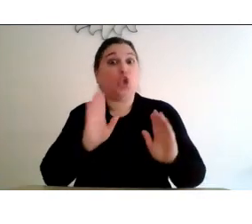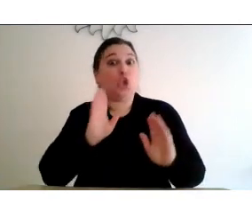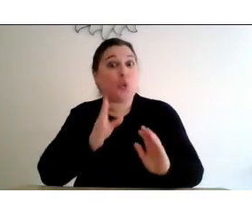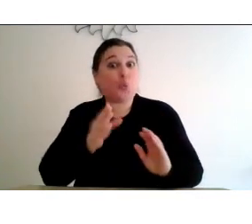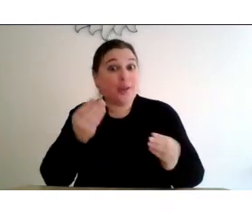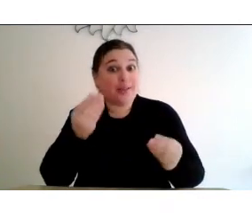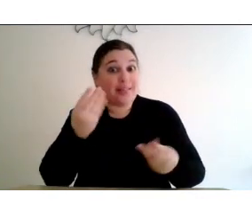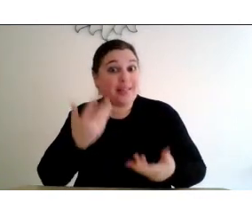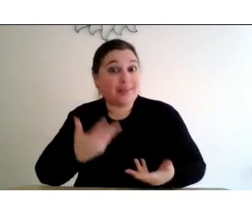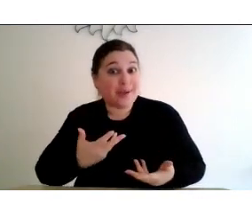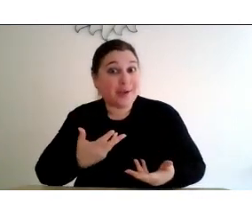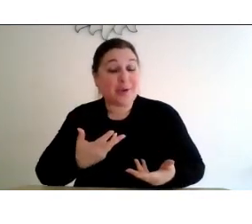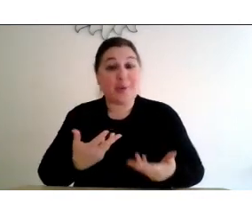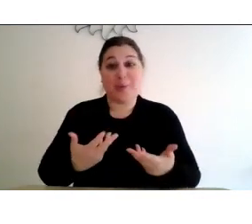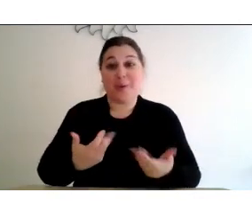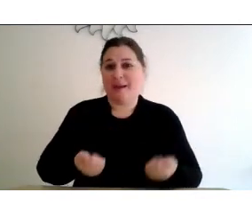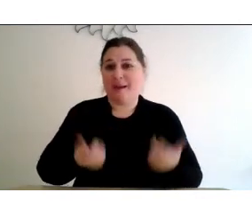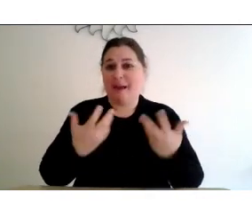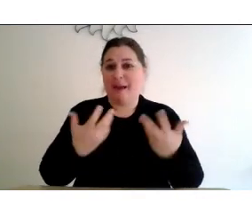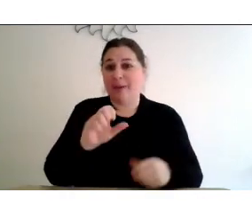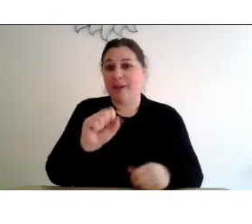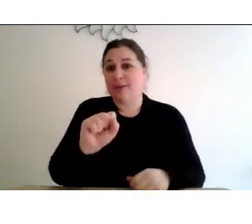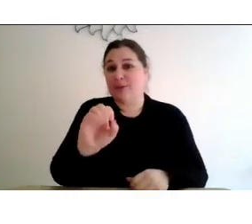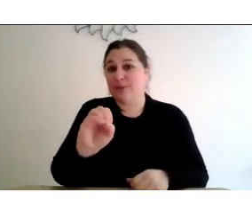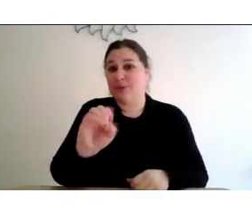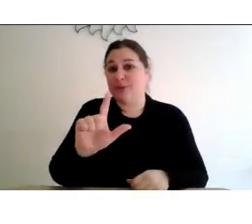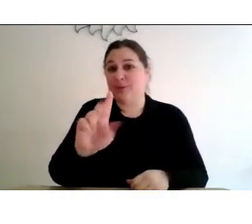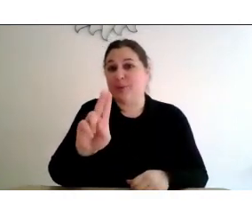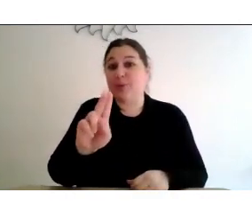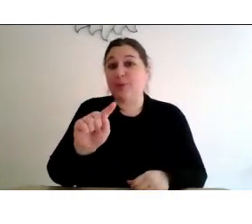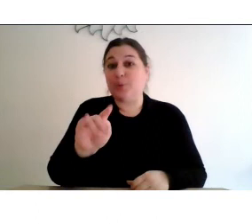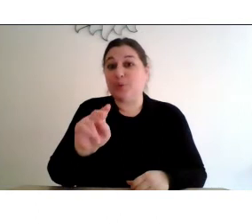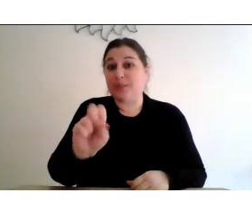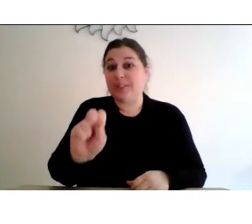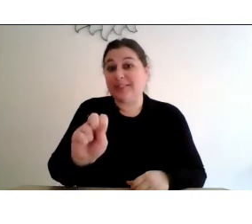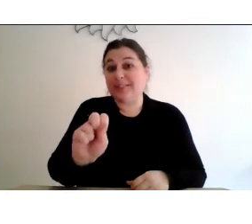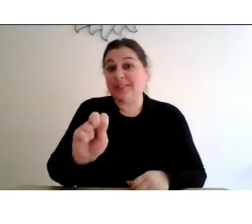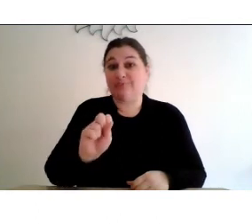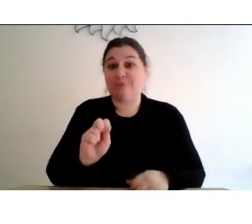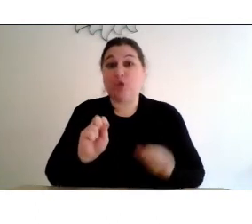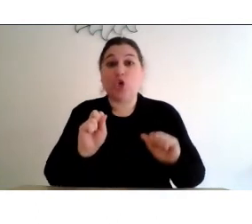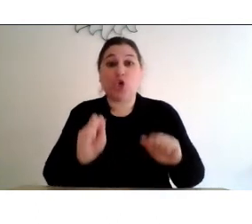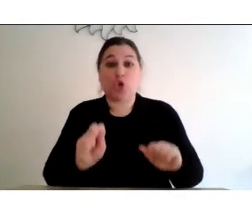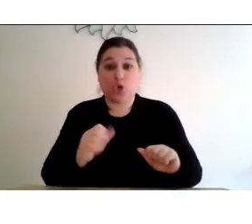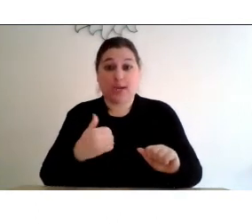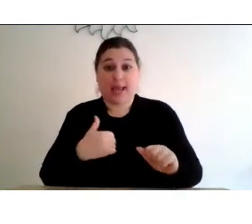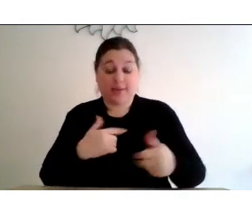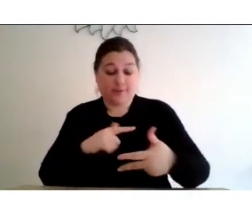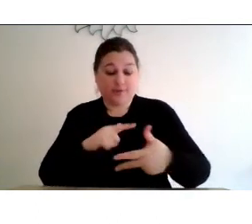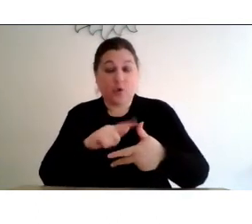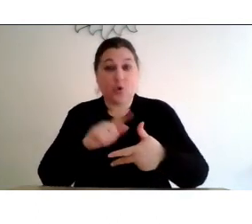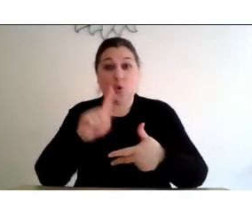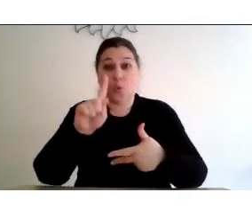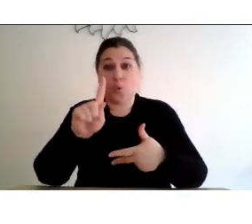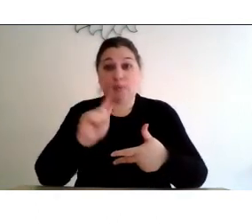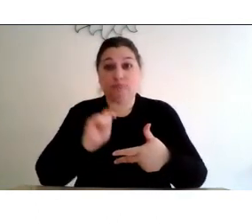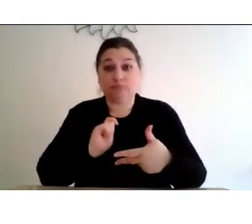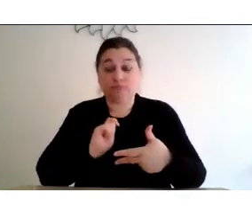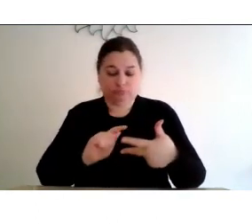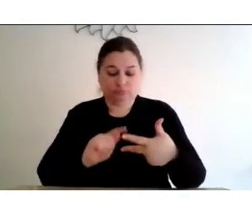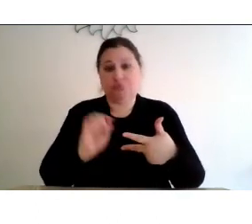said, you can have one solution, no solution, or infinite.